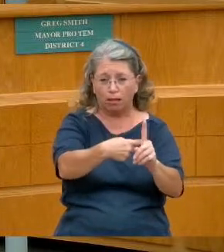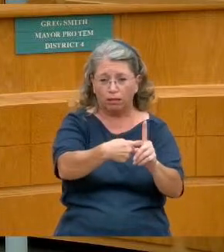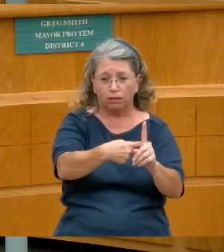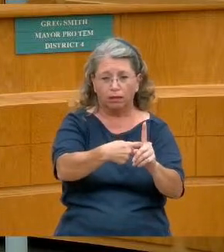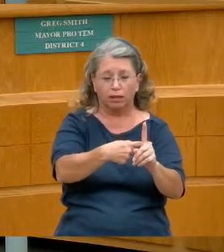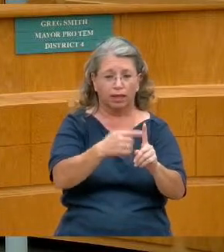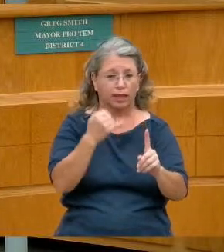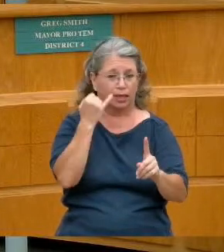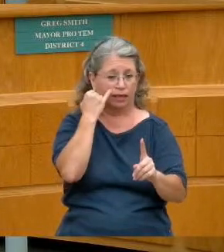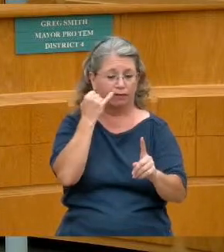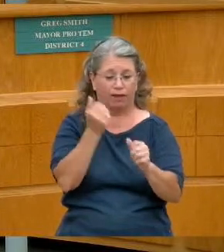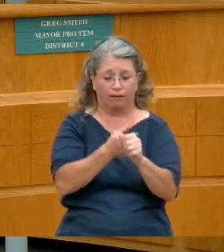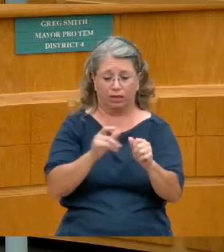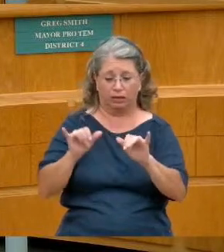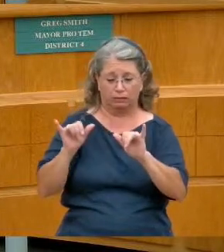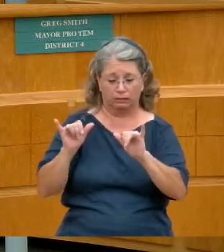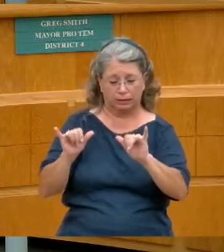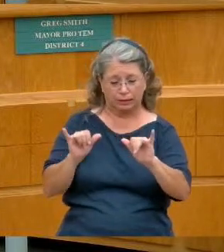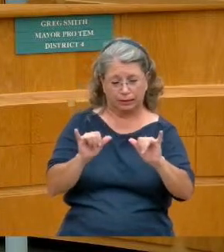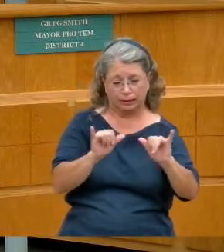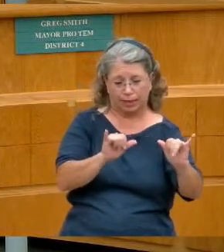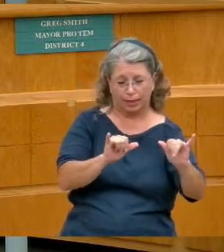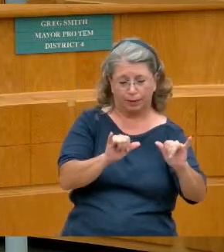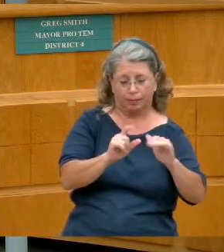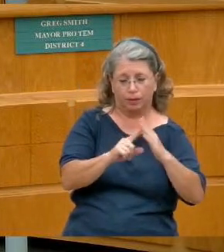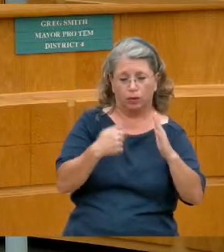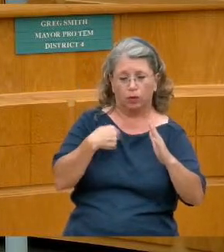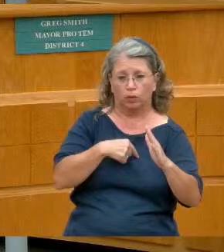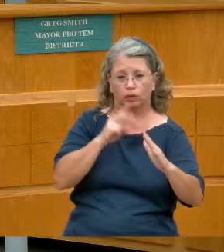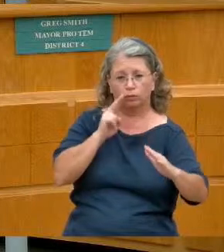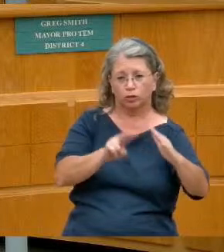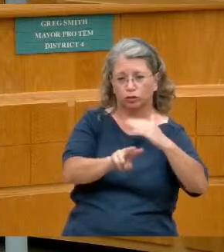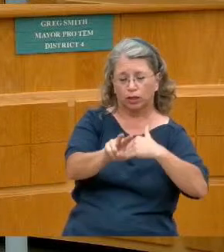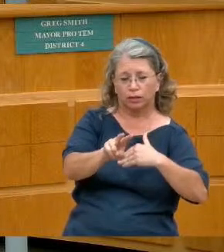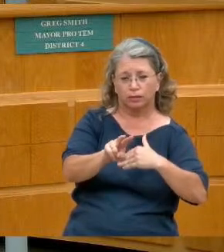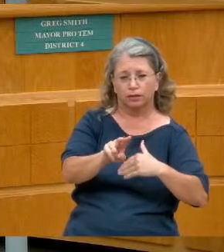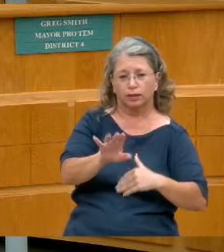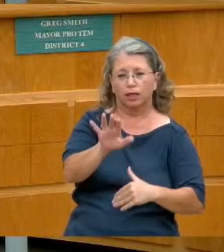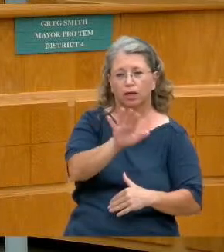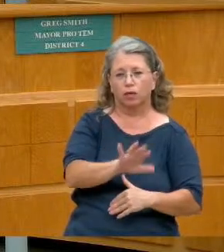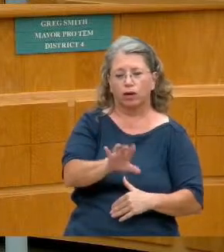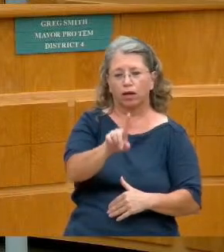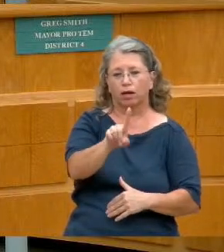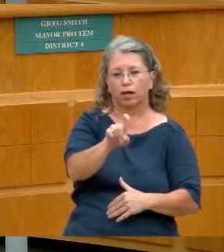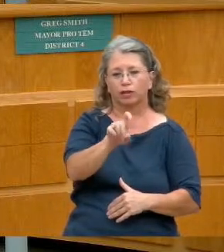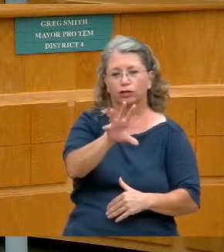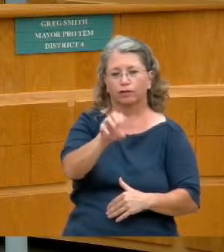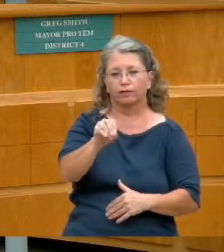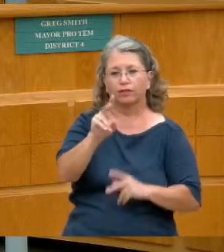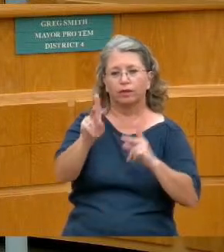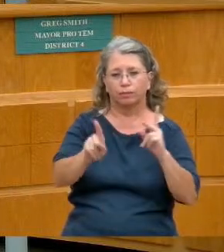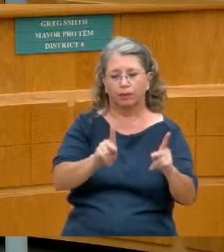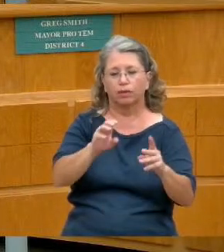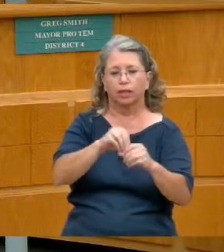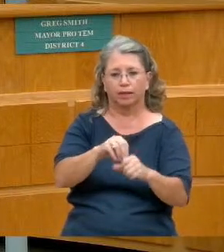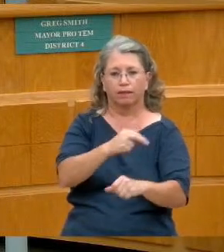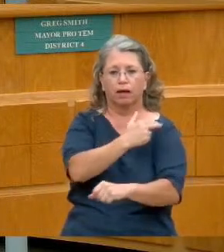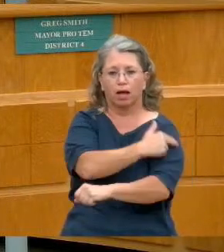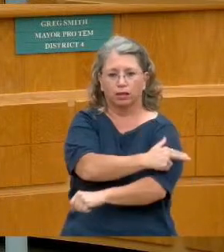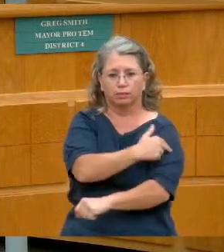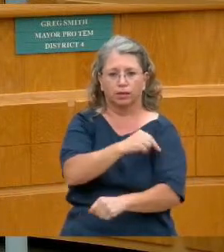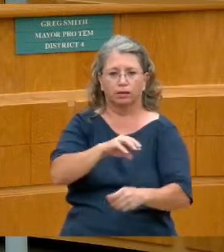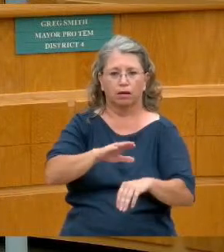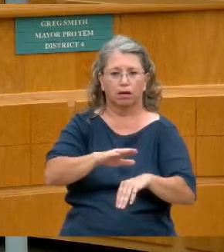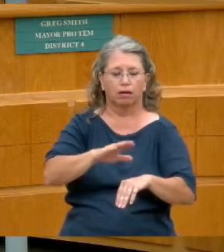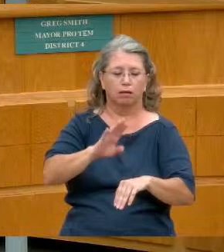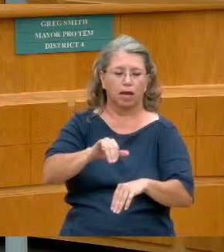course, what the model is projecting is that there will be somewhere around 150 people that are hospitalized on